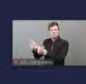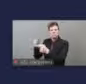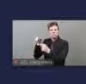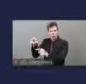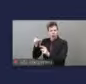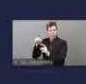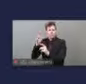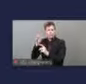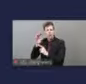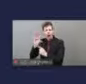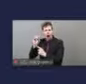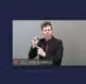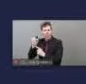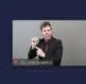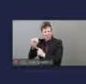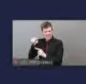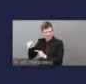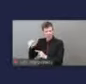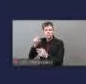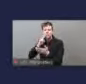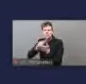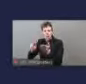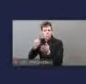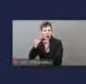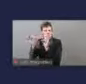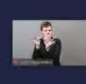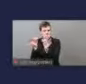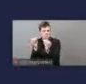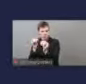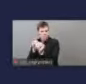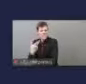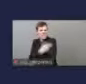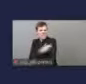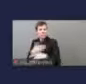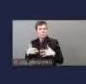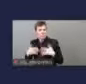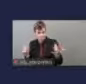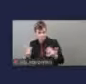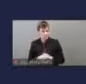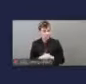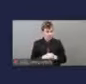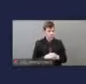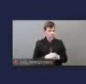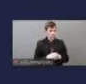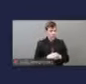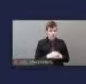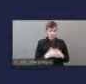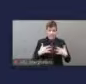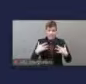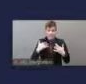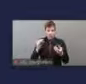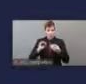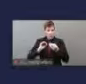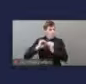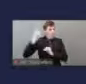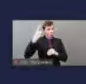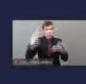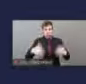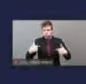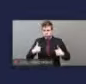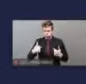source has New Mexico, I think Beaker Hospitals, that we're at #1 in the nation today. And we're going to keep